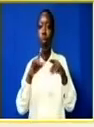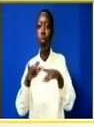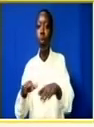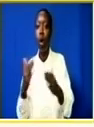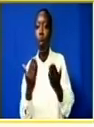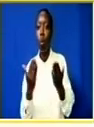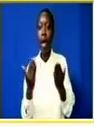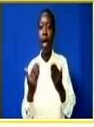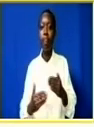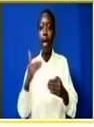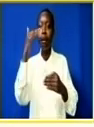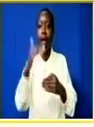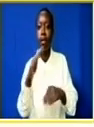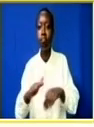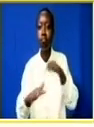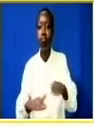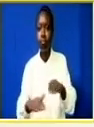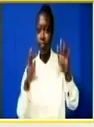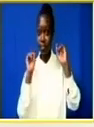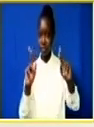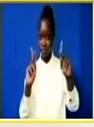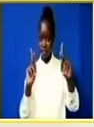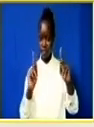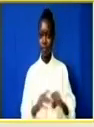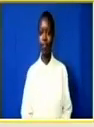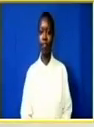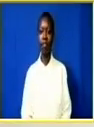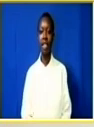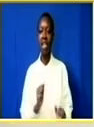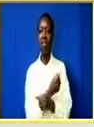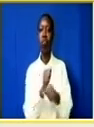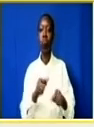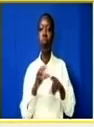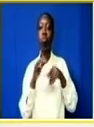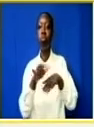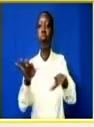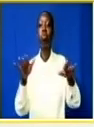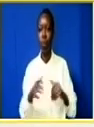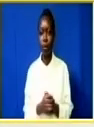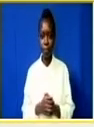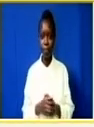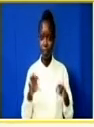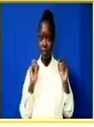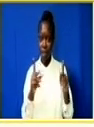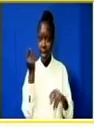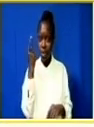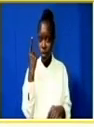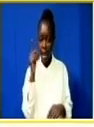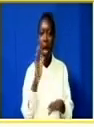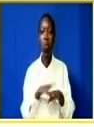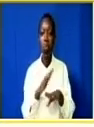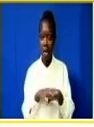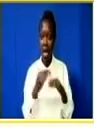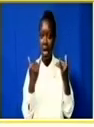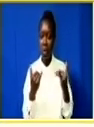proceed to the next place? Not really. No. The one eroded from here comes here. There. Okay. So even it reduces the